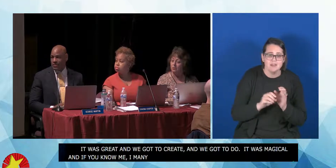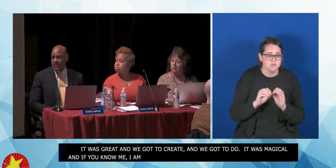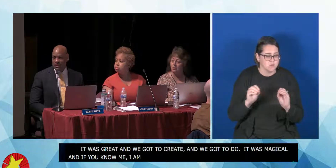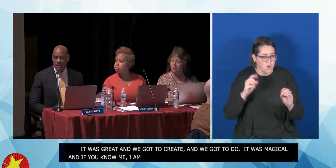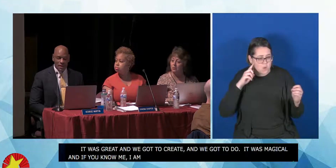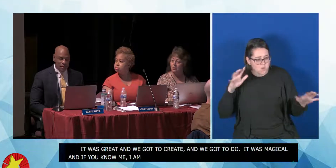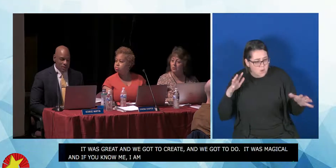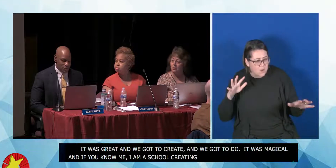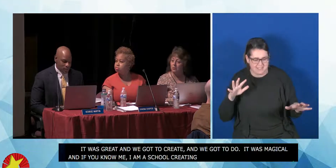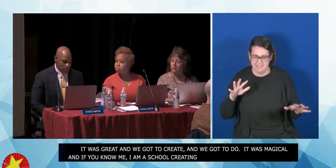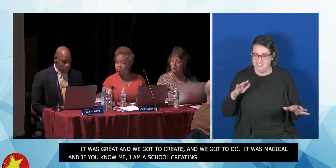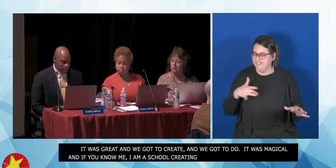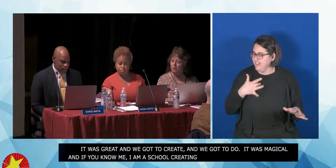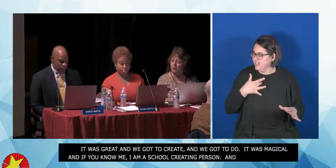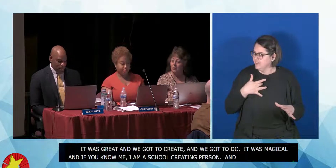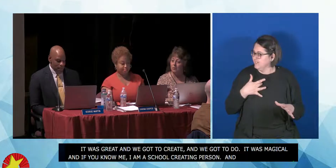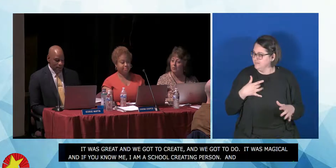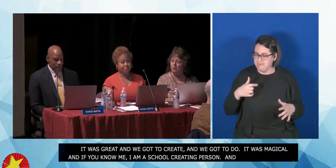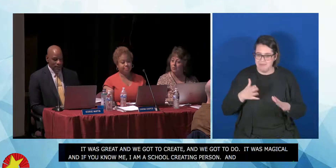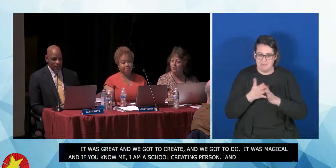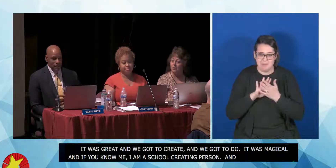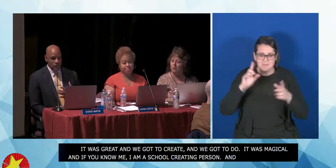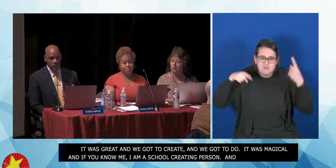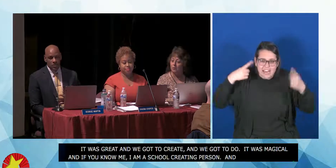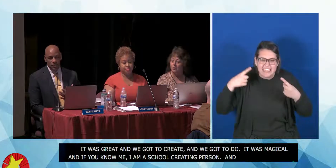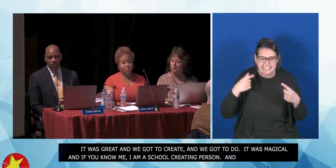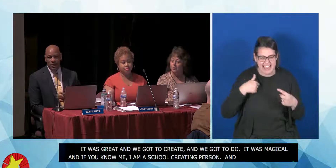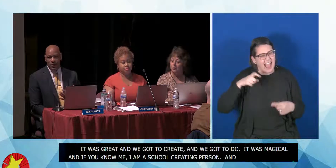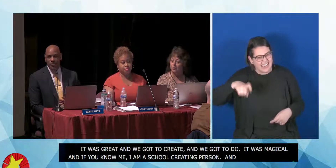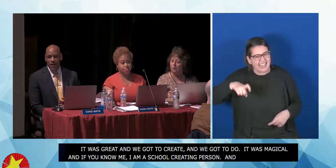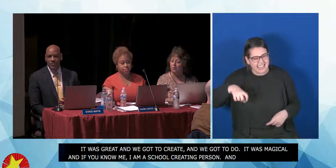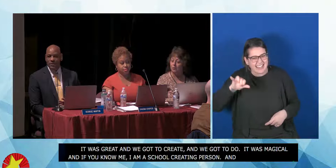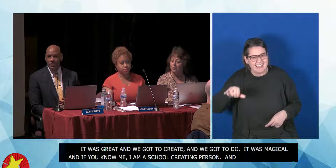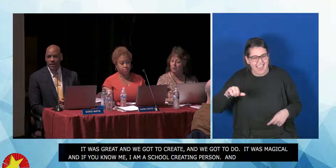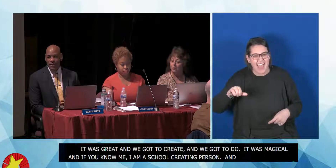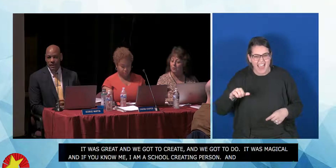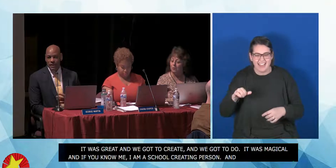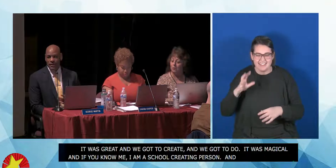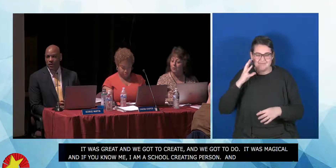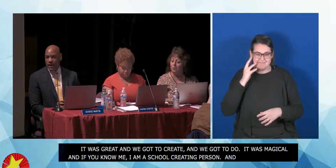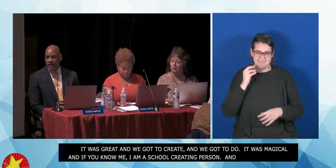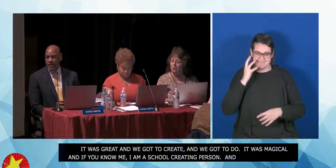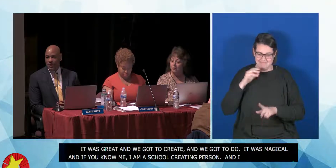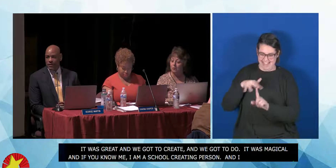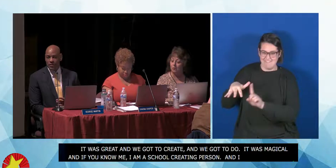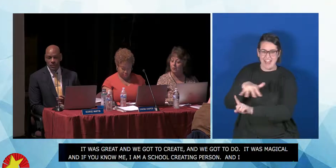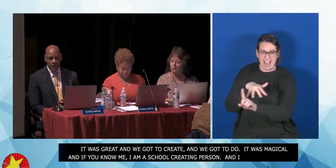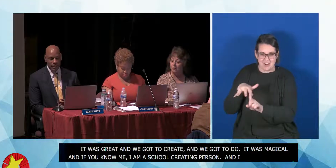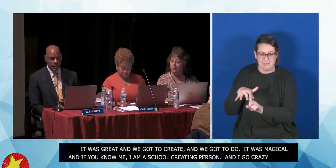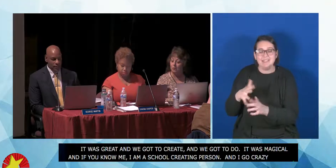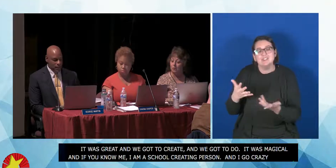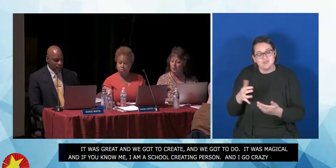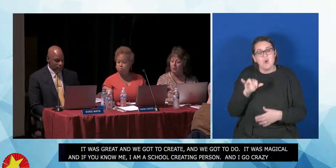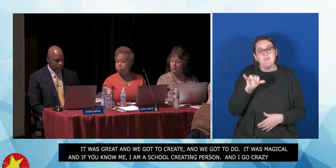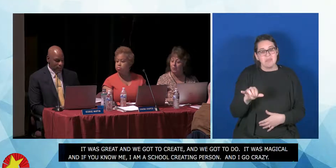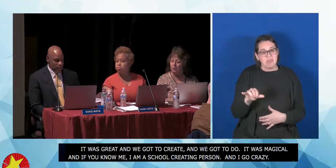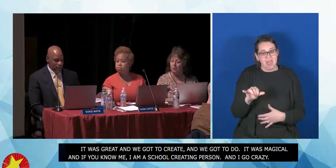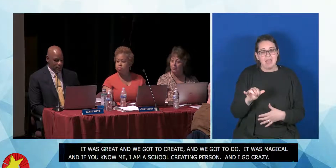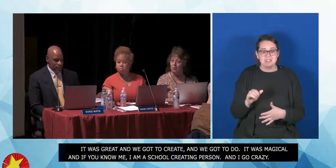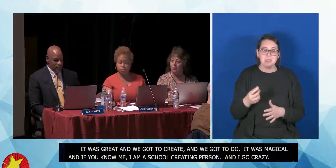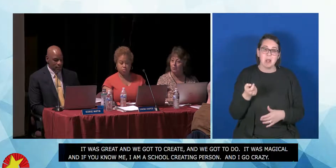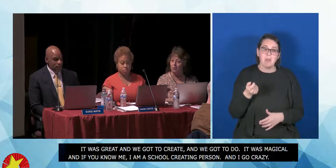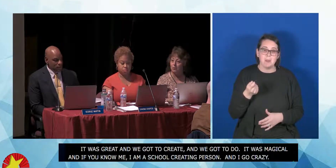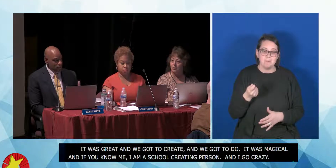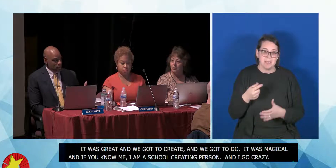go crazy. So that gives you a little bit about my personality and why I'm here and who I am. And